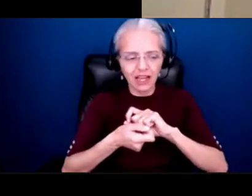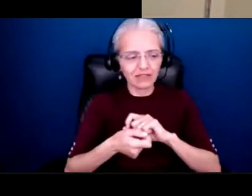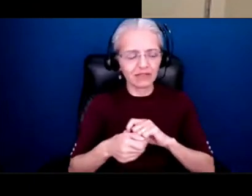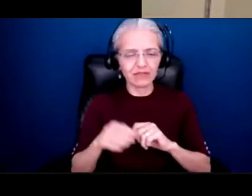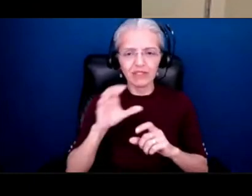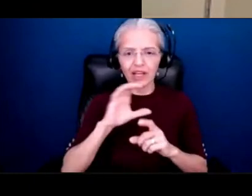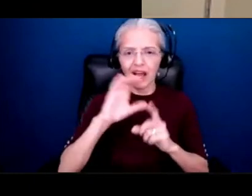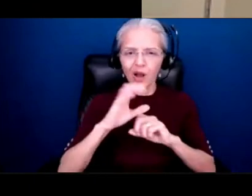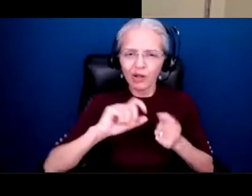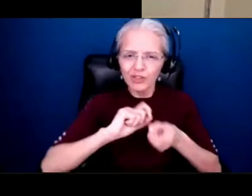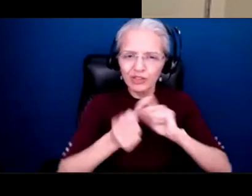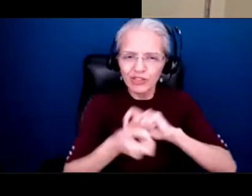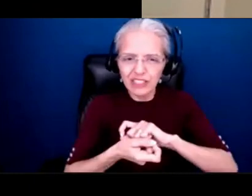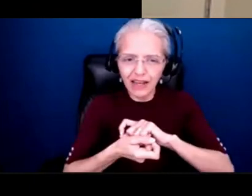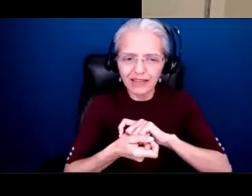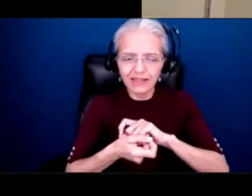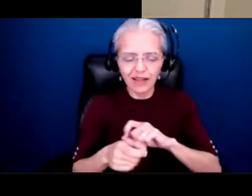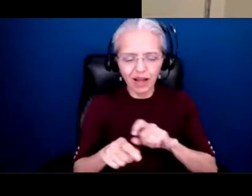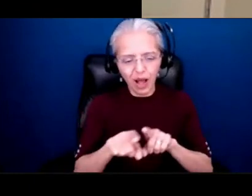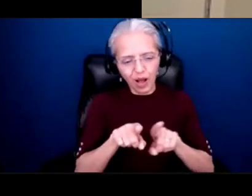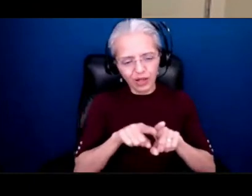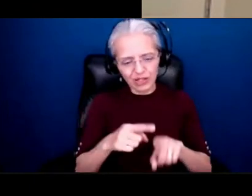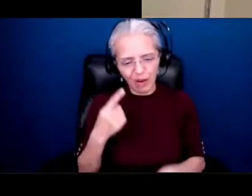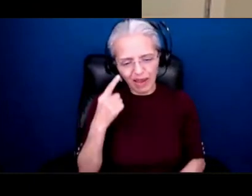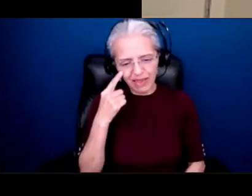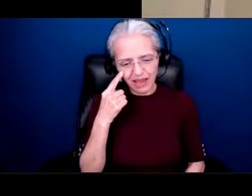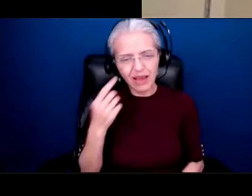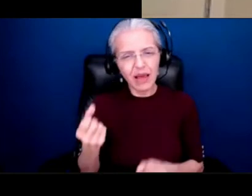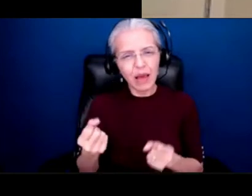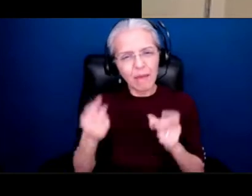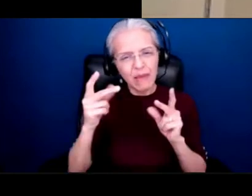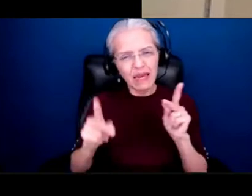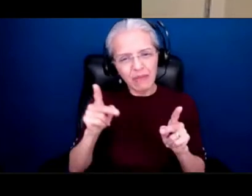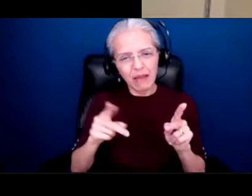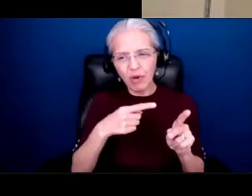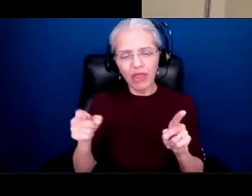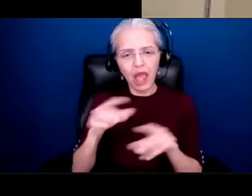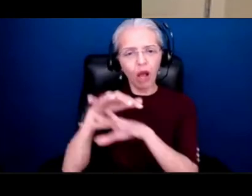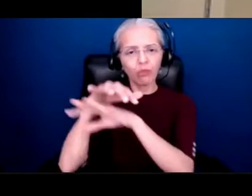think for a lot of people, they've always been used to